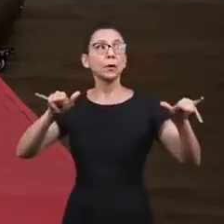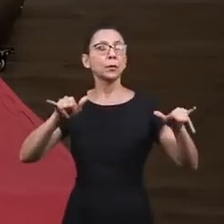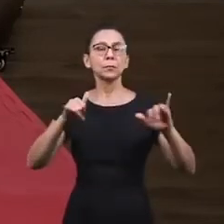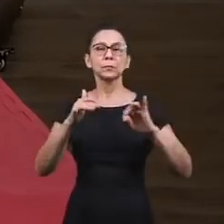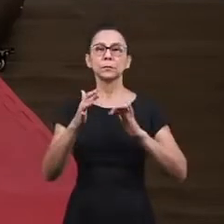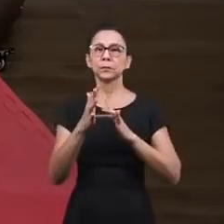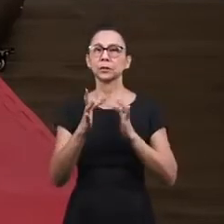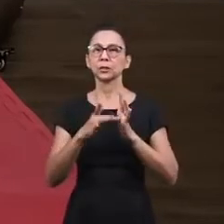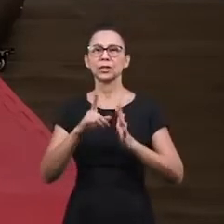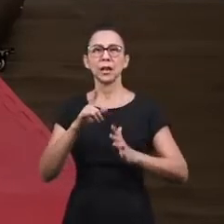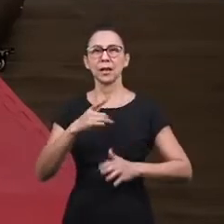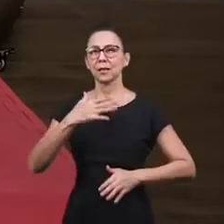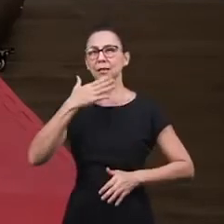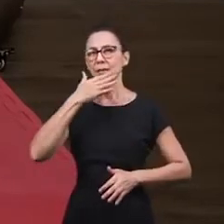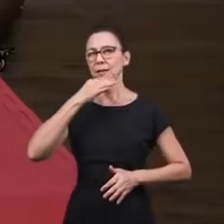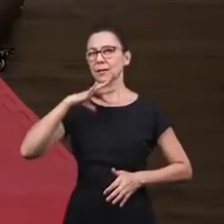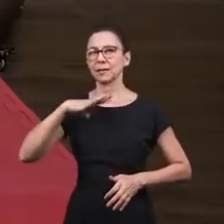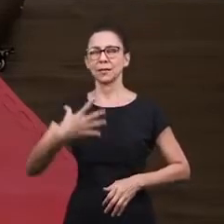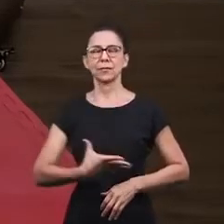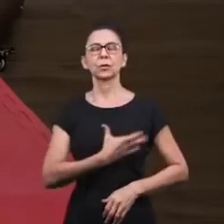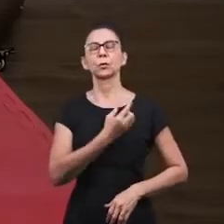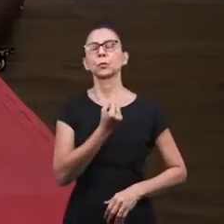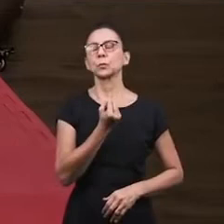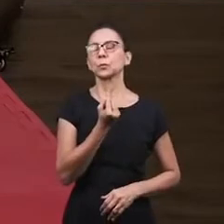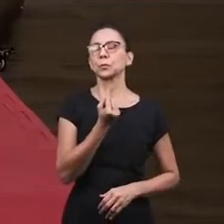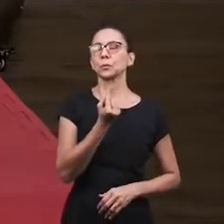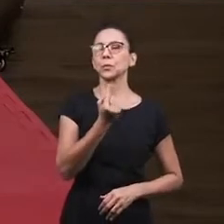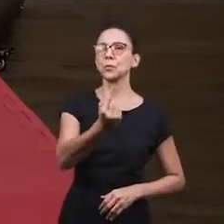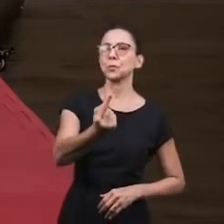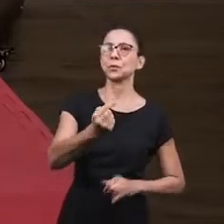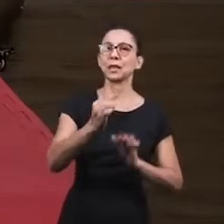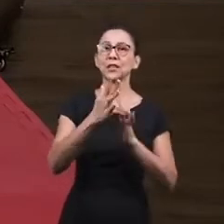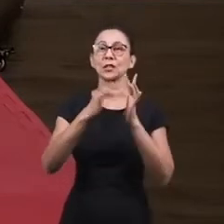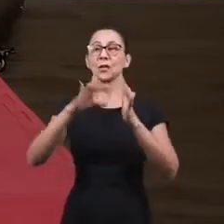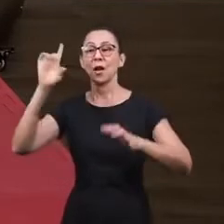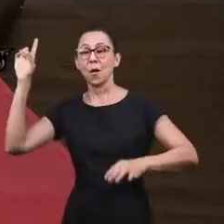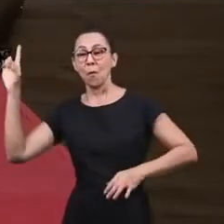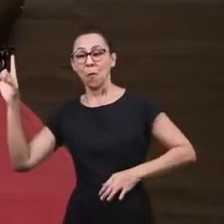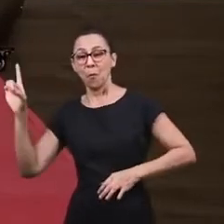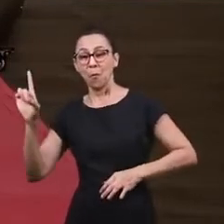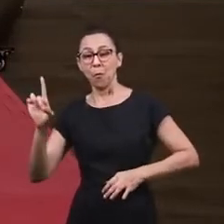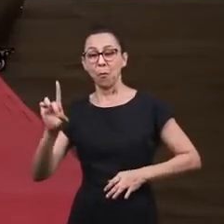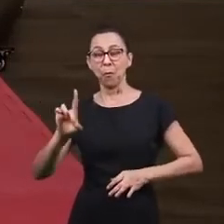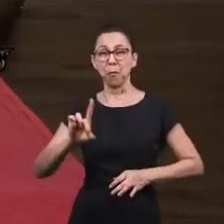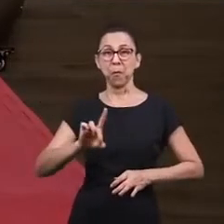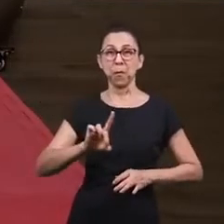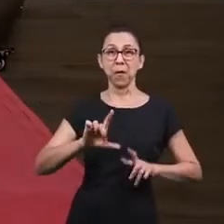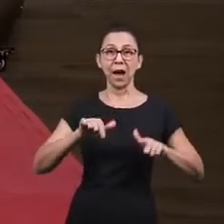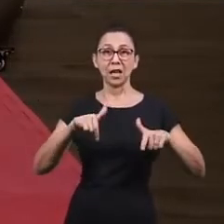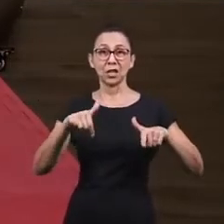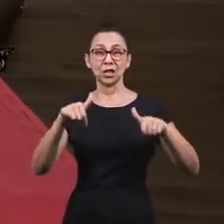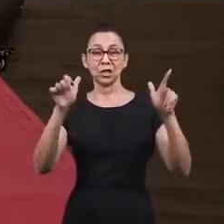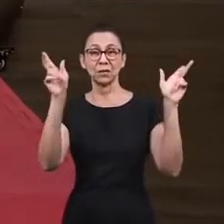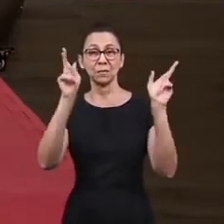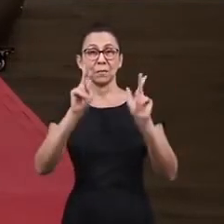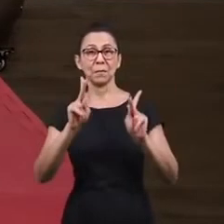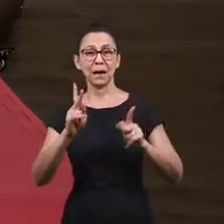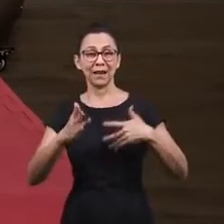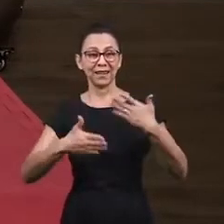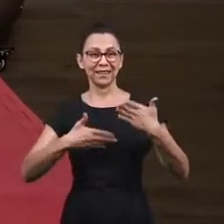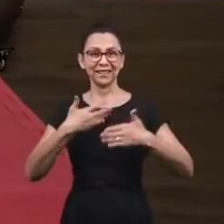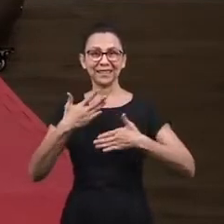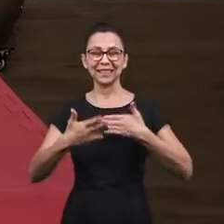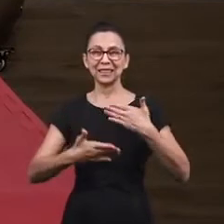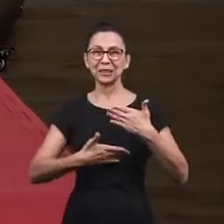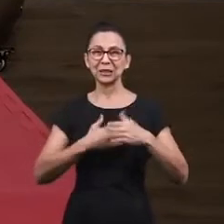our homes, that Jesus is our Savior, the presence of Jesus is going to fill our homes. It's going to fill